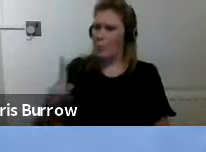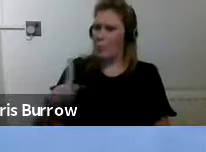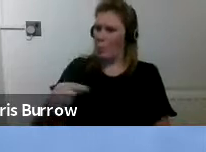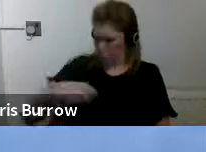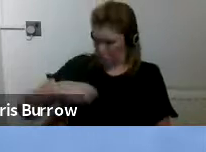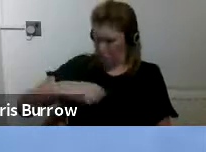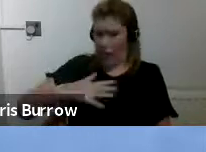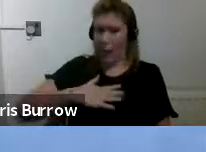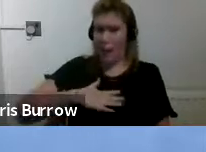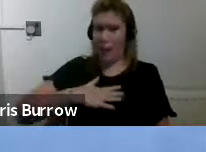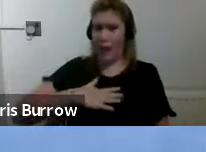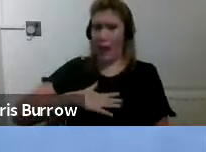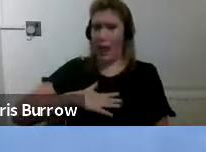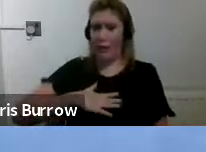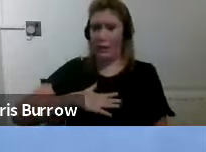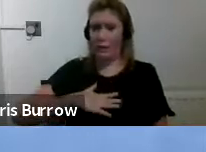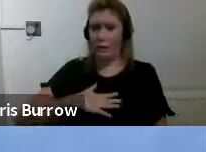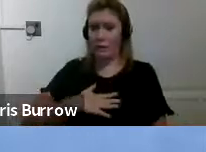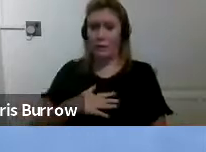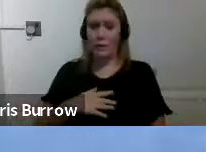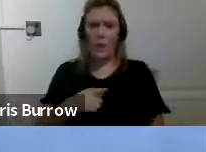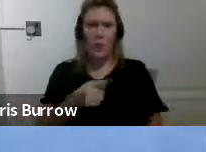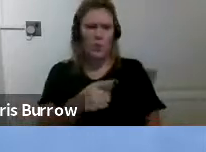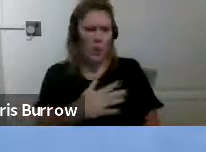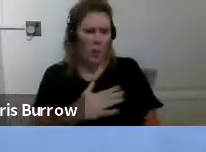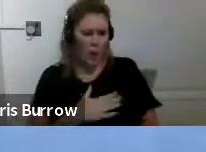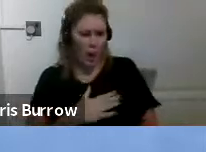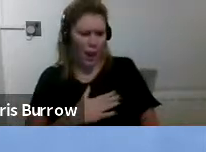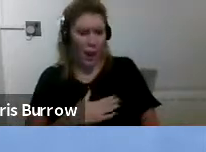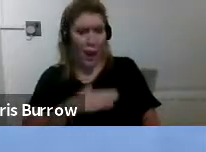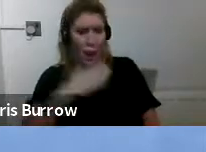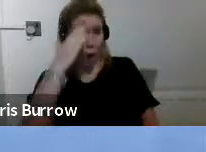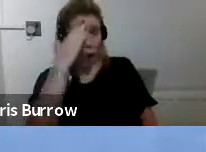Didn't like holiday.